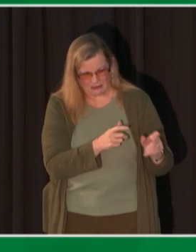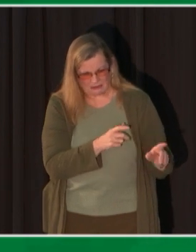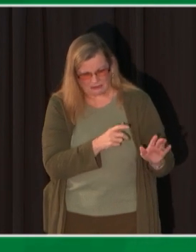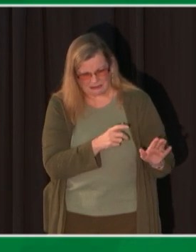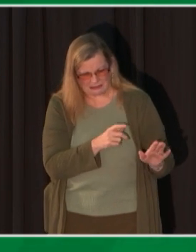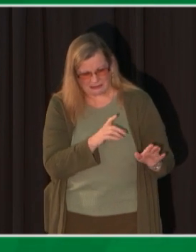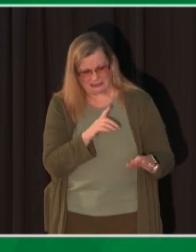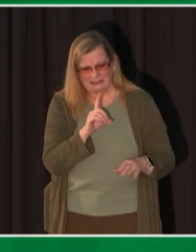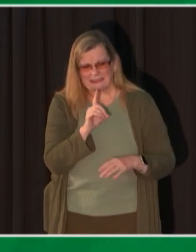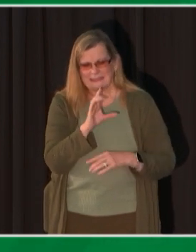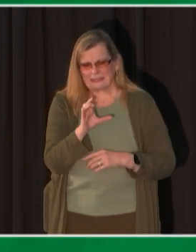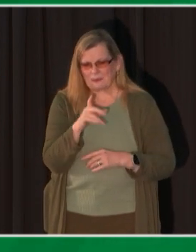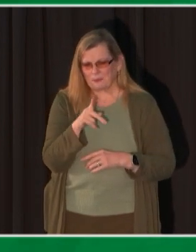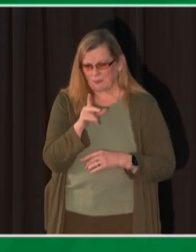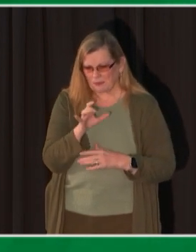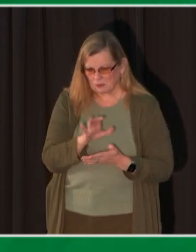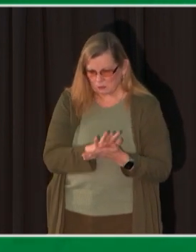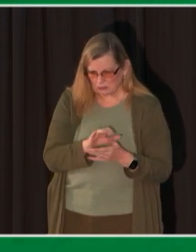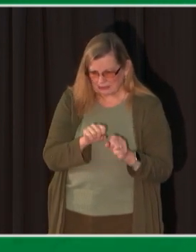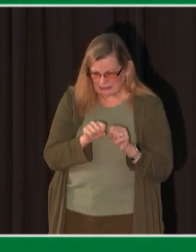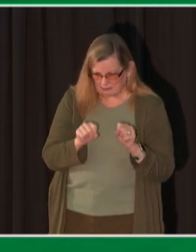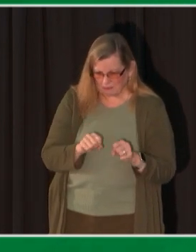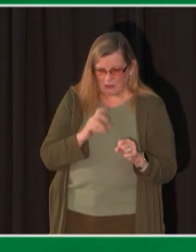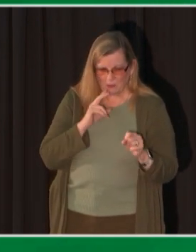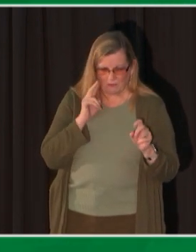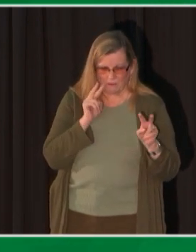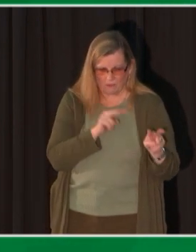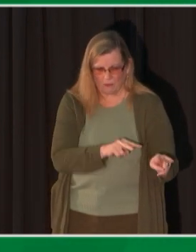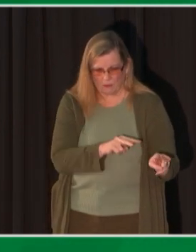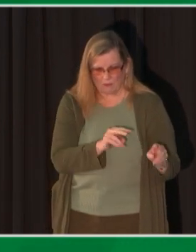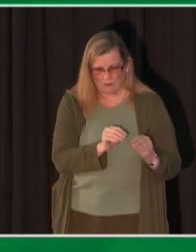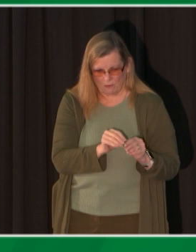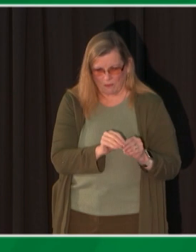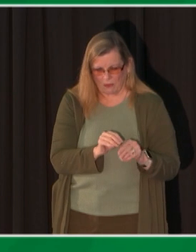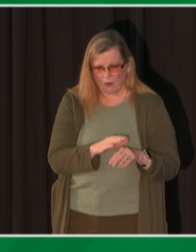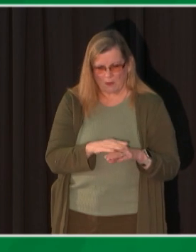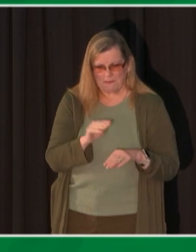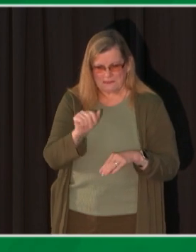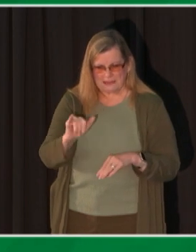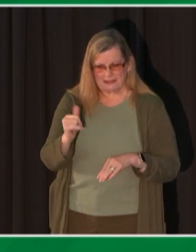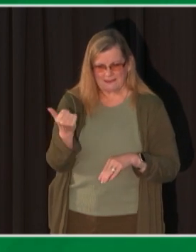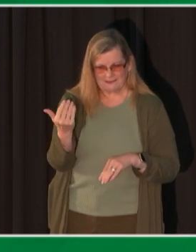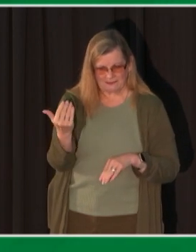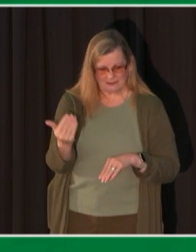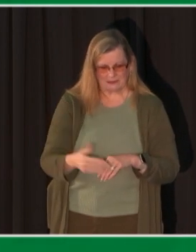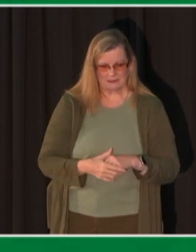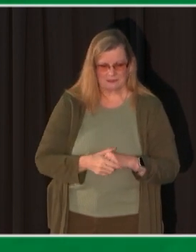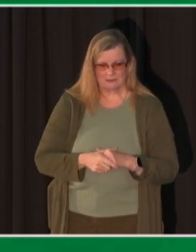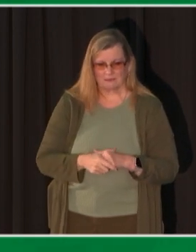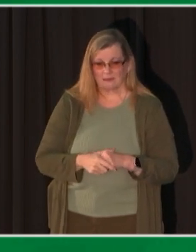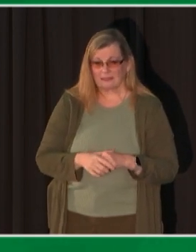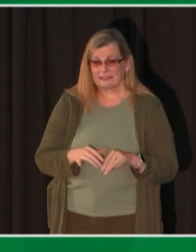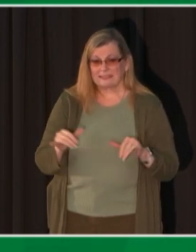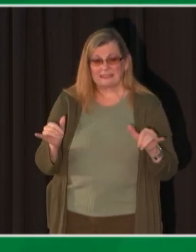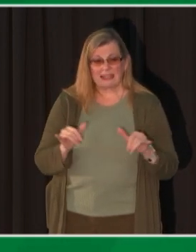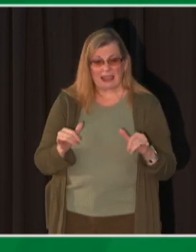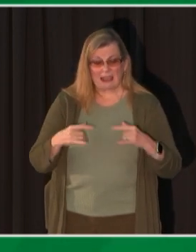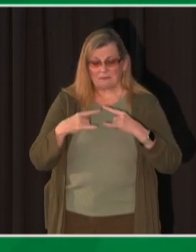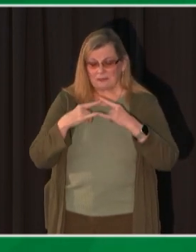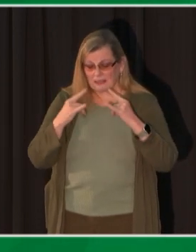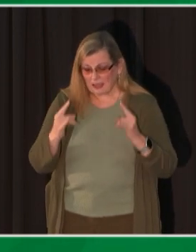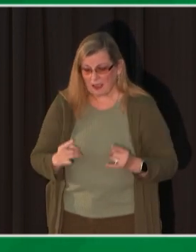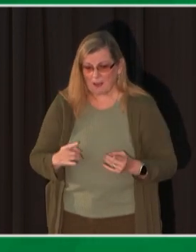have more to say about that on May the 15th. As we will with camps,